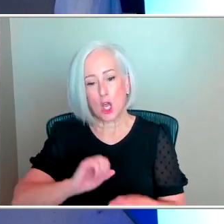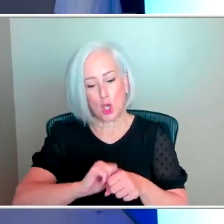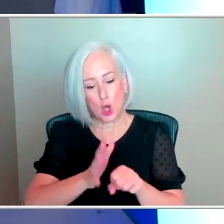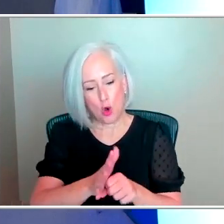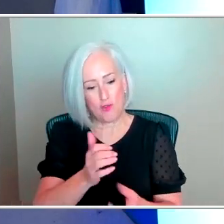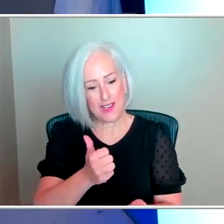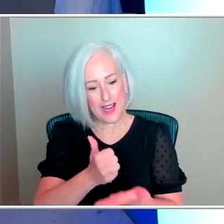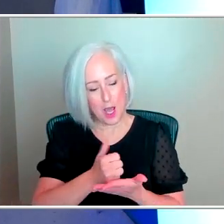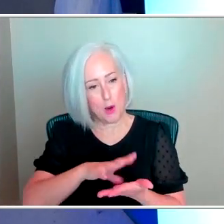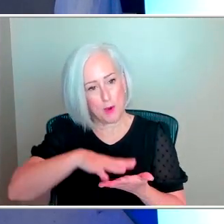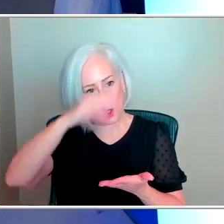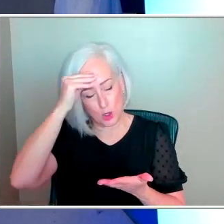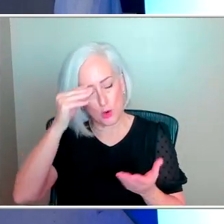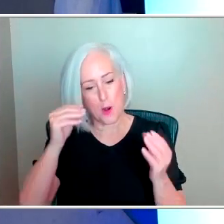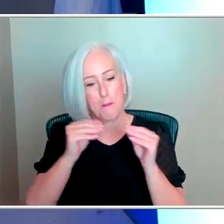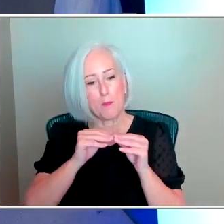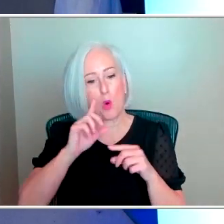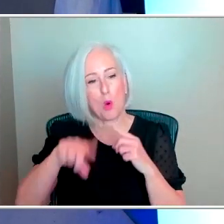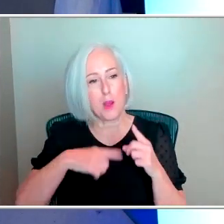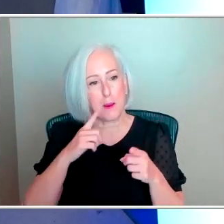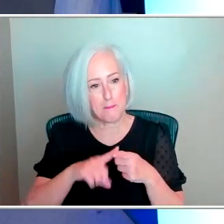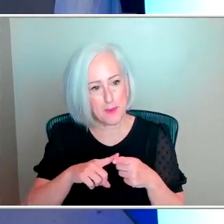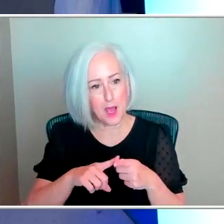about air quality inside?